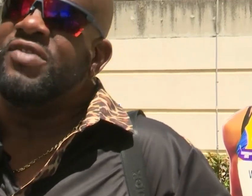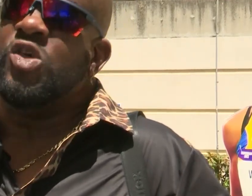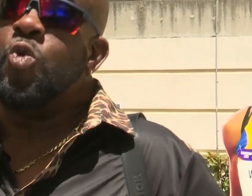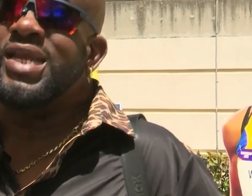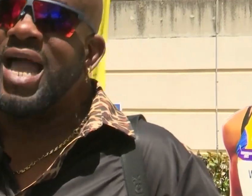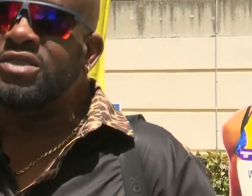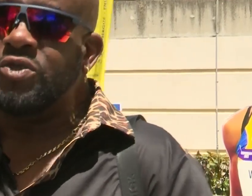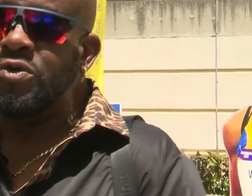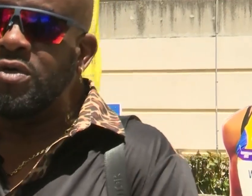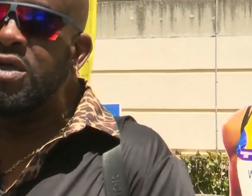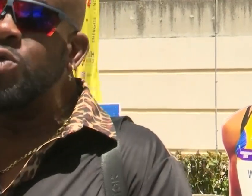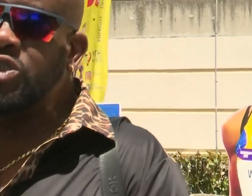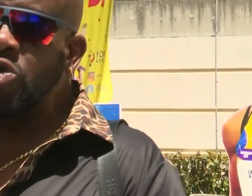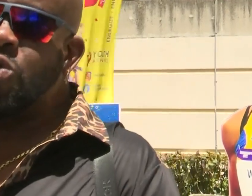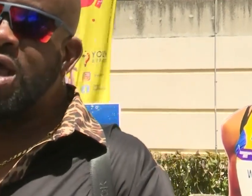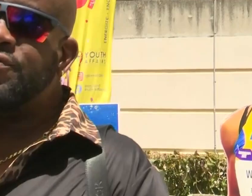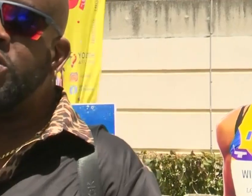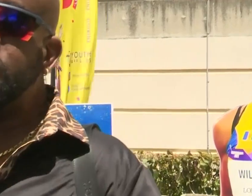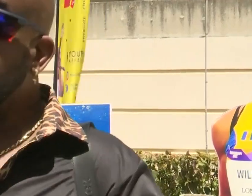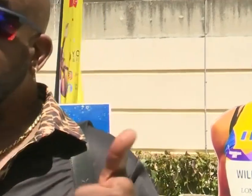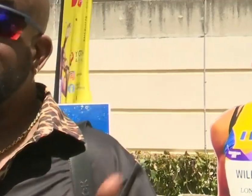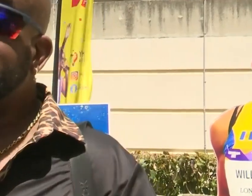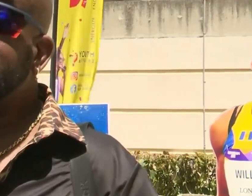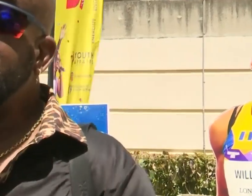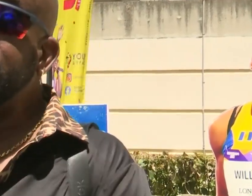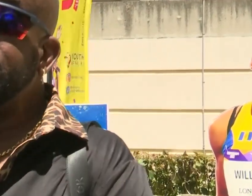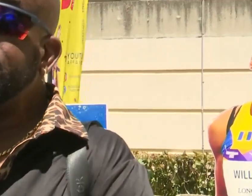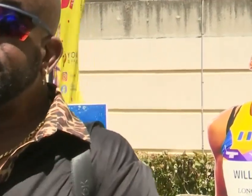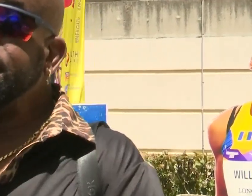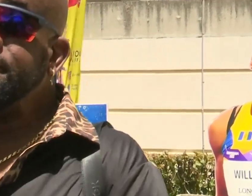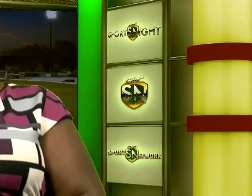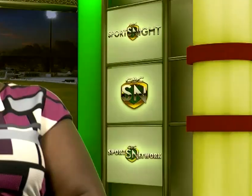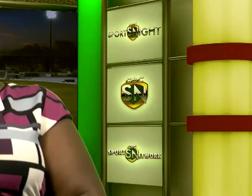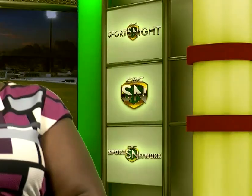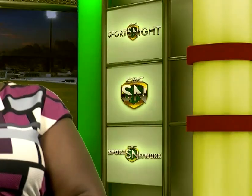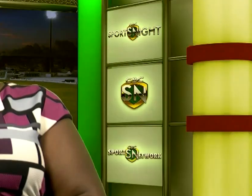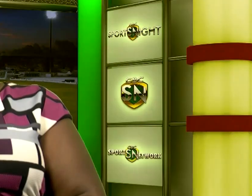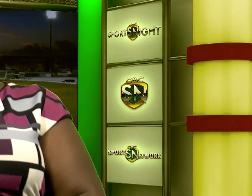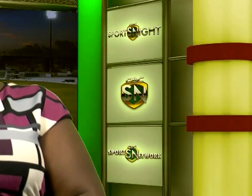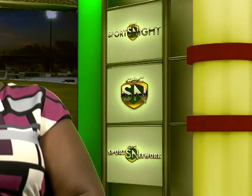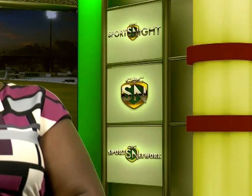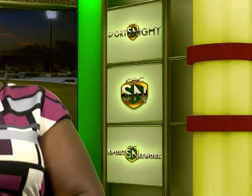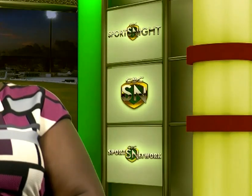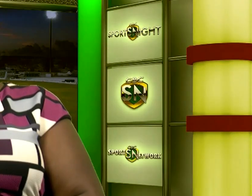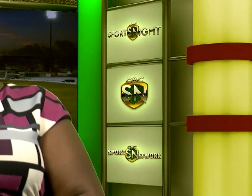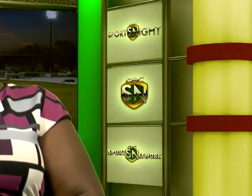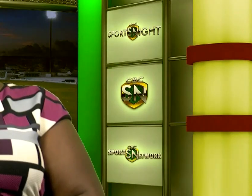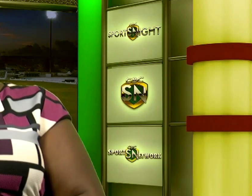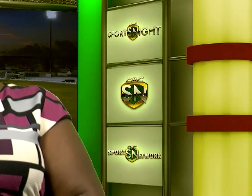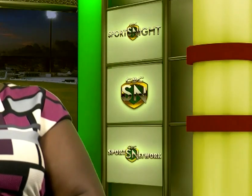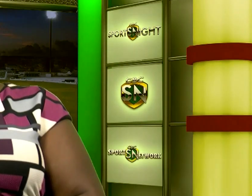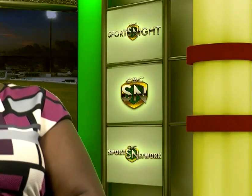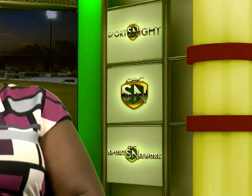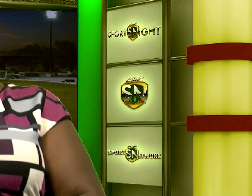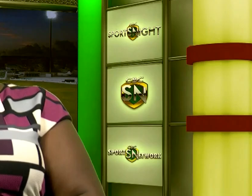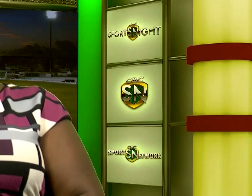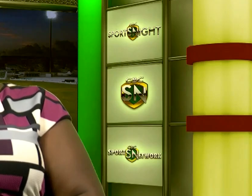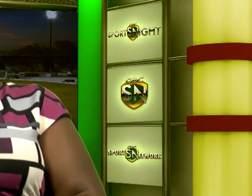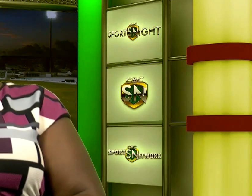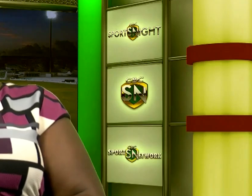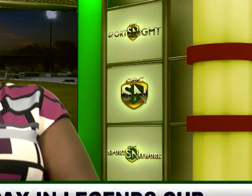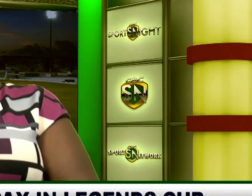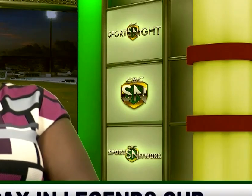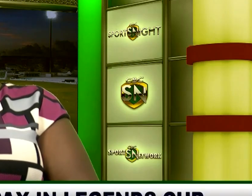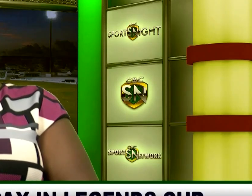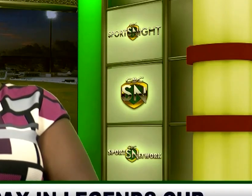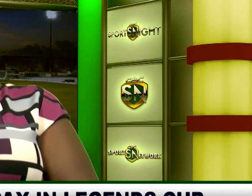and having the winning attitude which is required for her to go all the way to the top. Back to some cricket news. Play in the 3rd round of matches